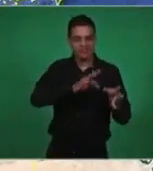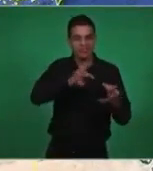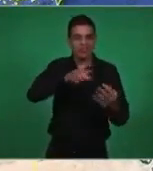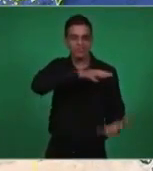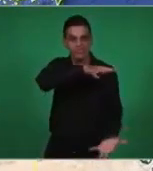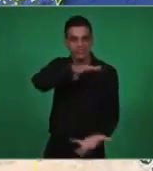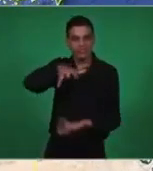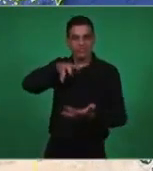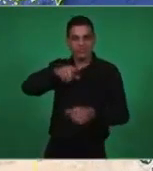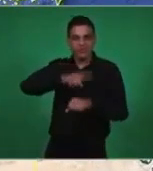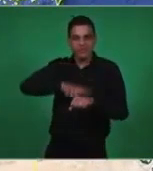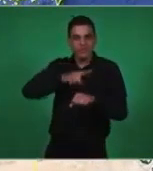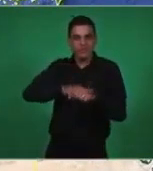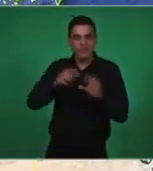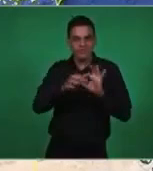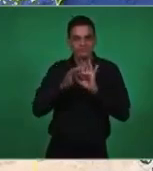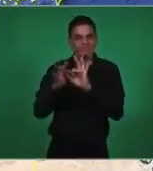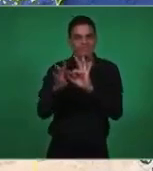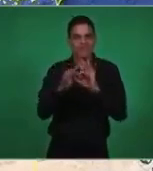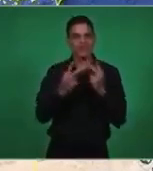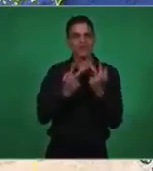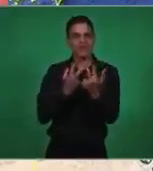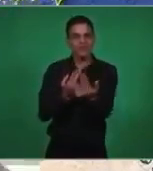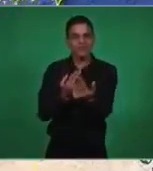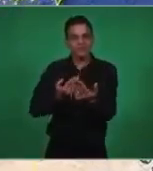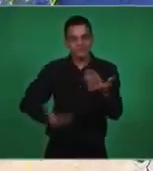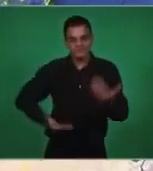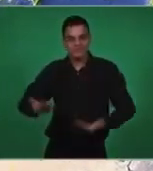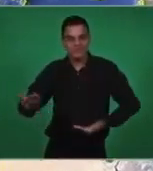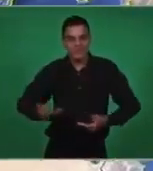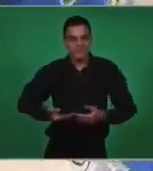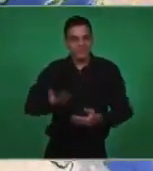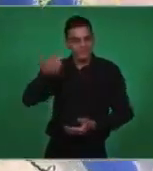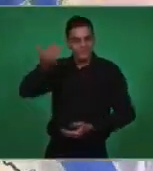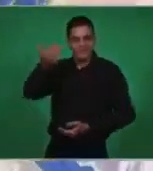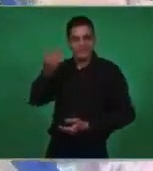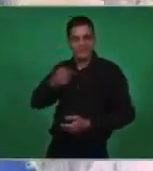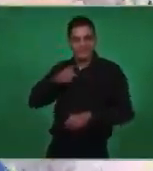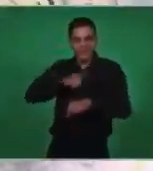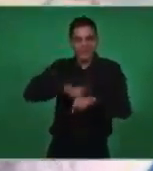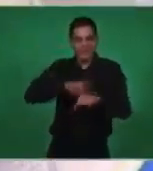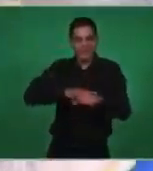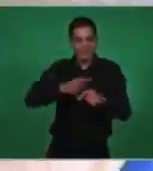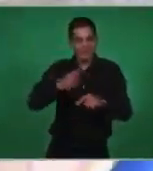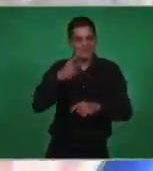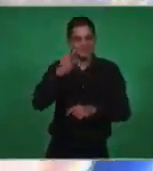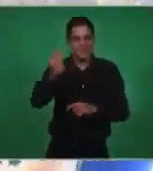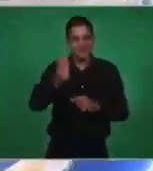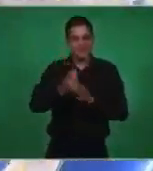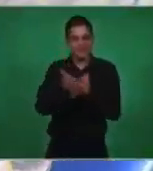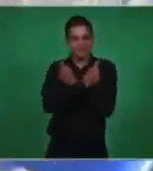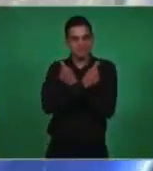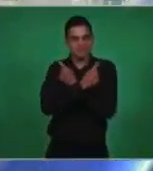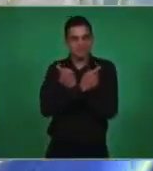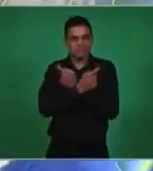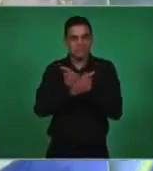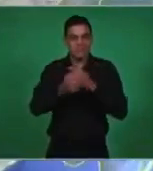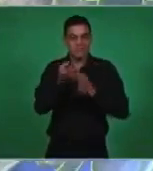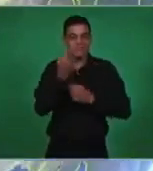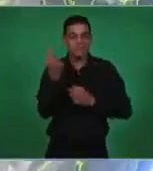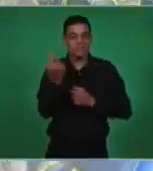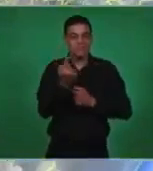moment of unity and fellowship like the Hebrews on the departure from Egypt and the disciples with the Lord